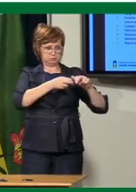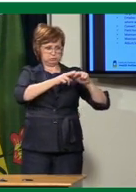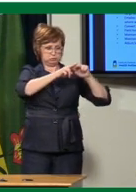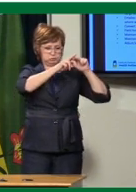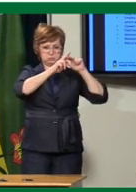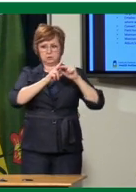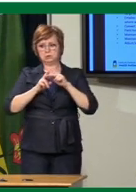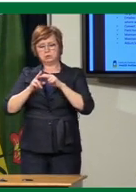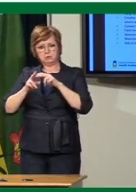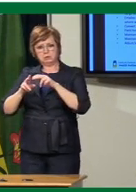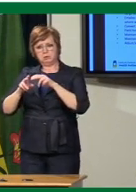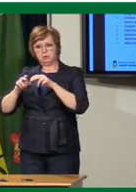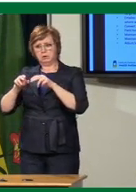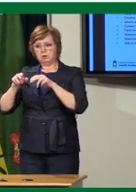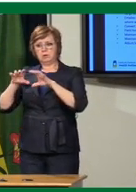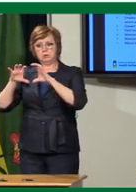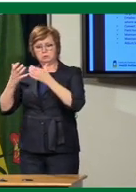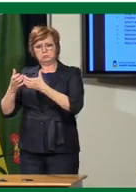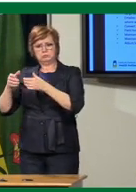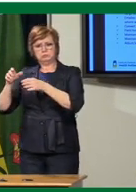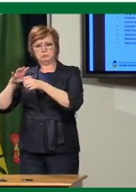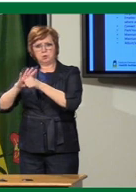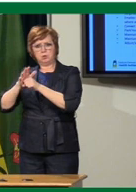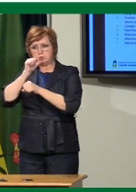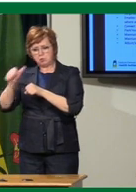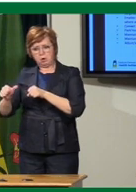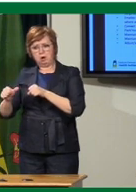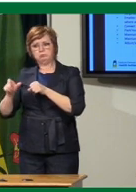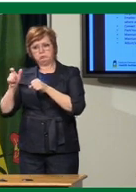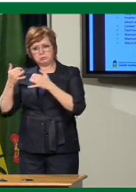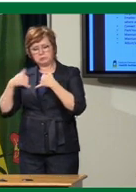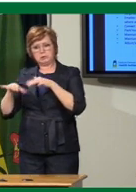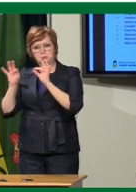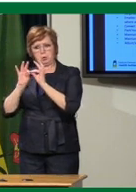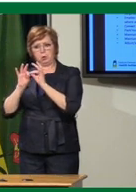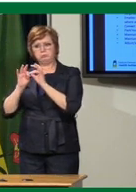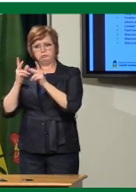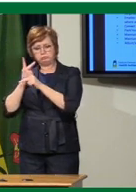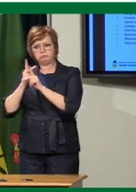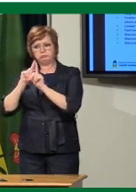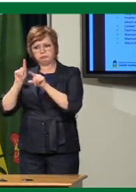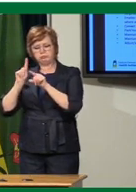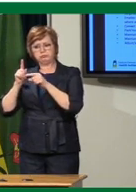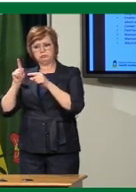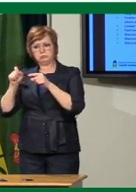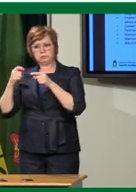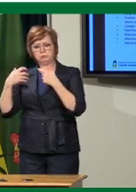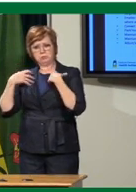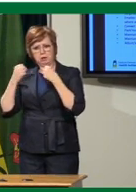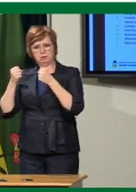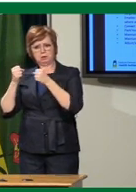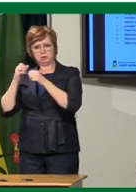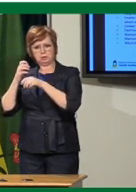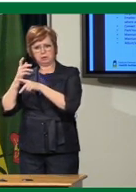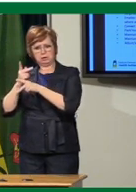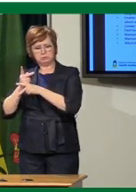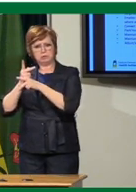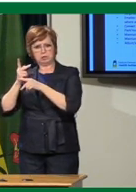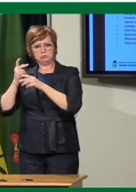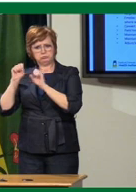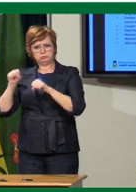patients. A number of key strategies that help us achieve this goal is developing surge